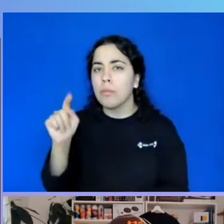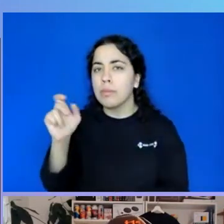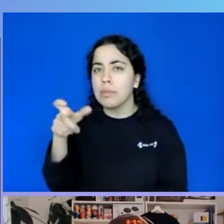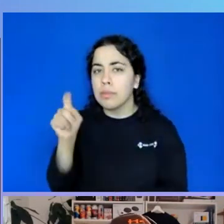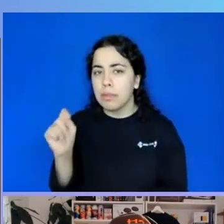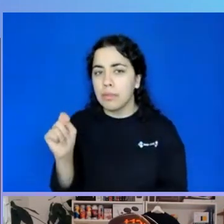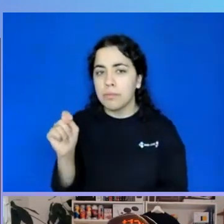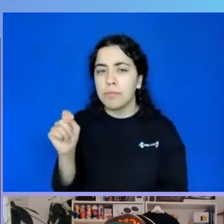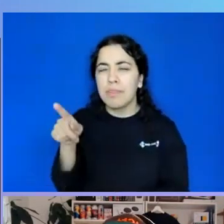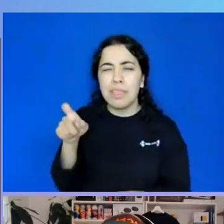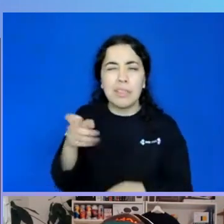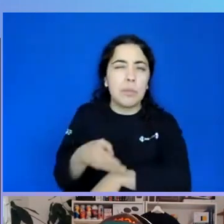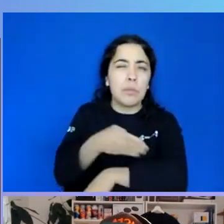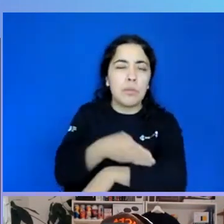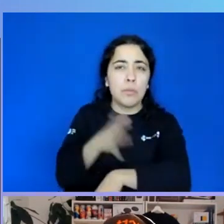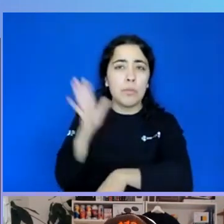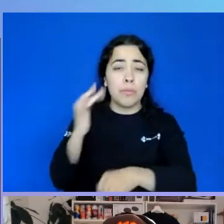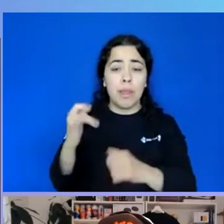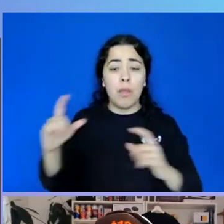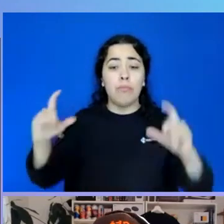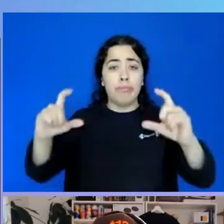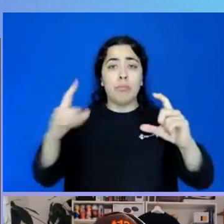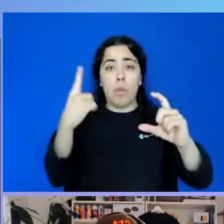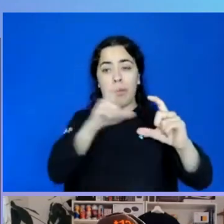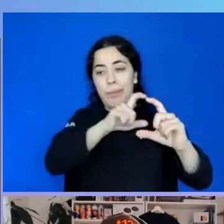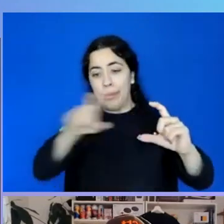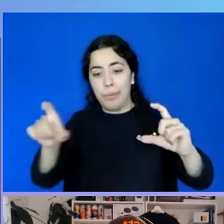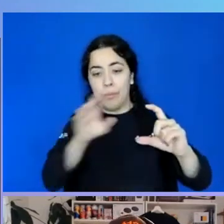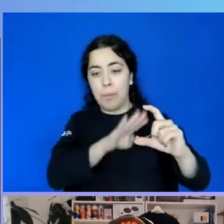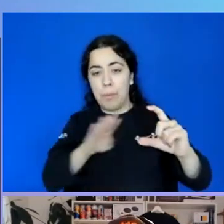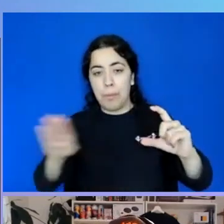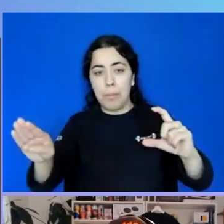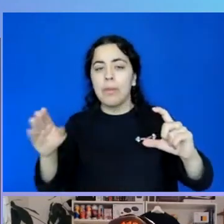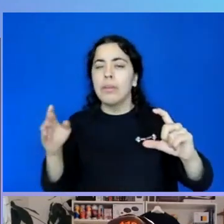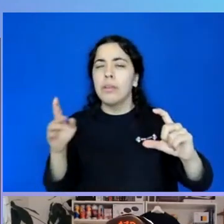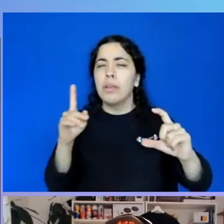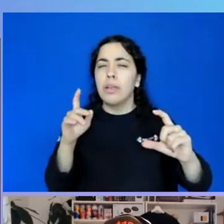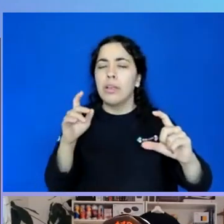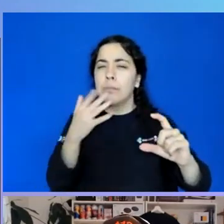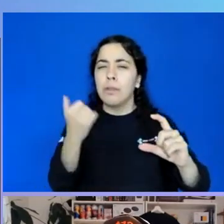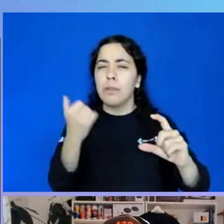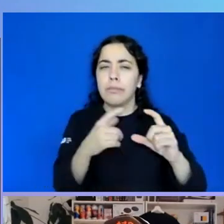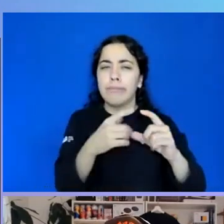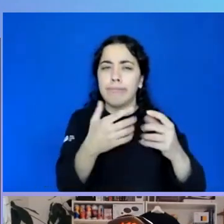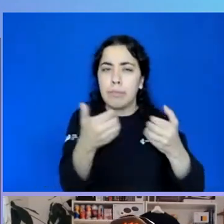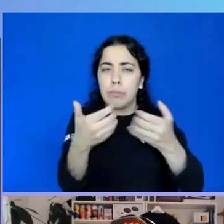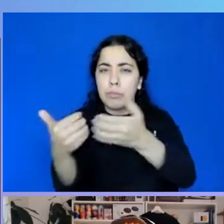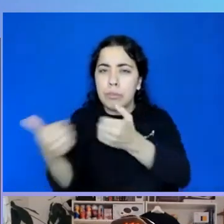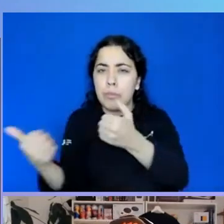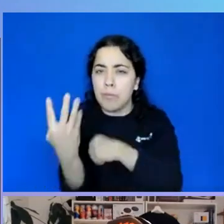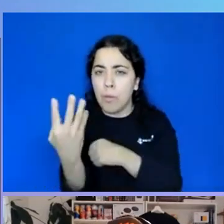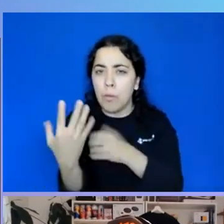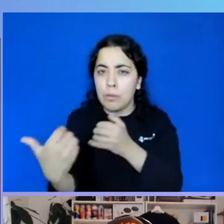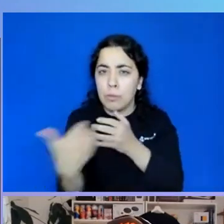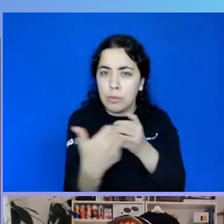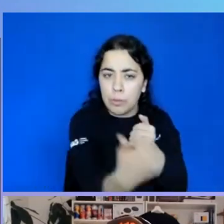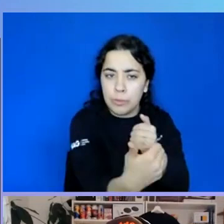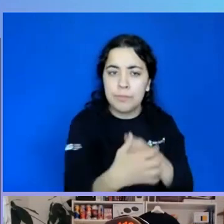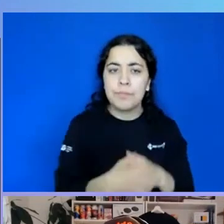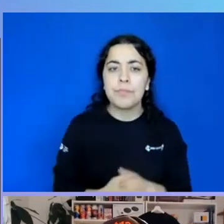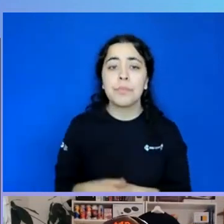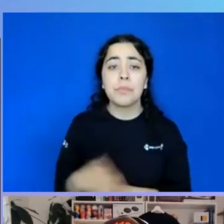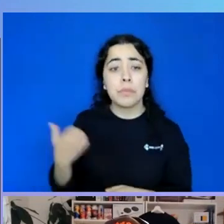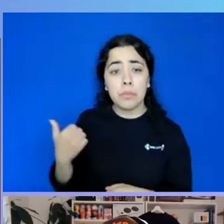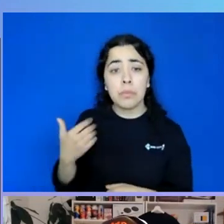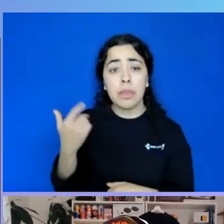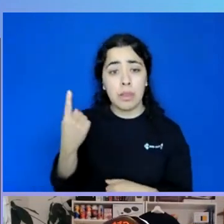they could improve that. Runkeeper, they have alt texts, which is quite good, and the text instructs you to